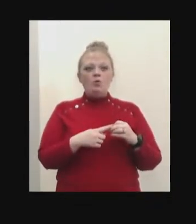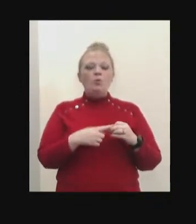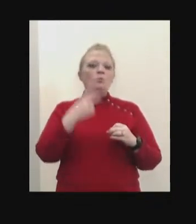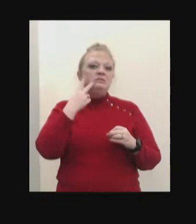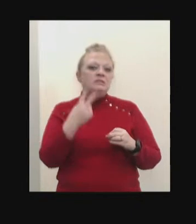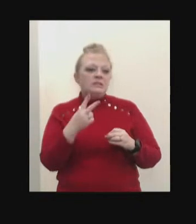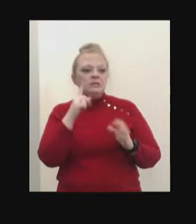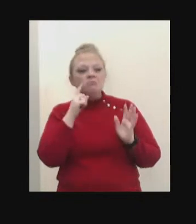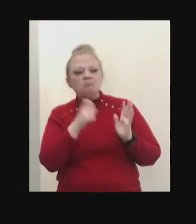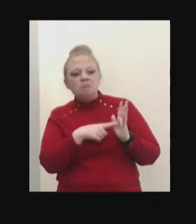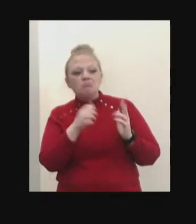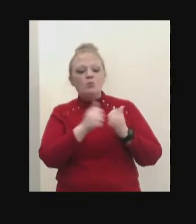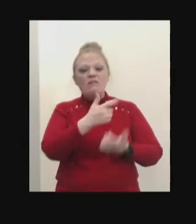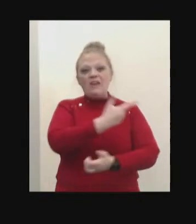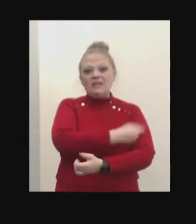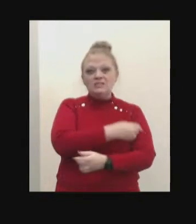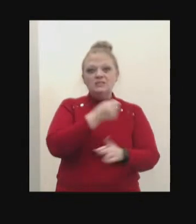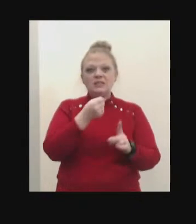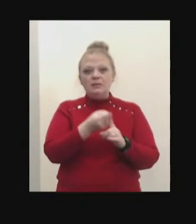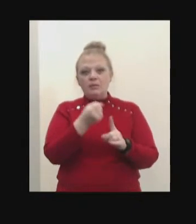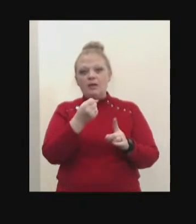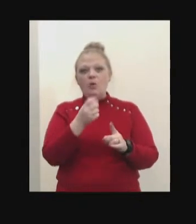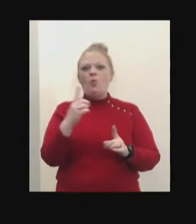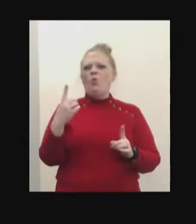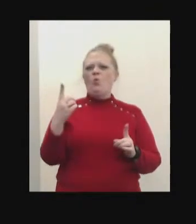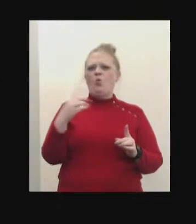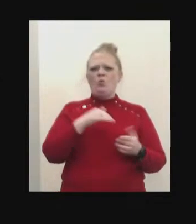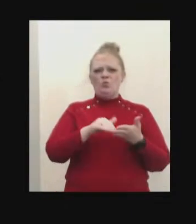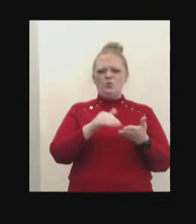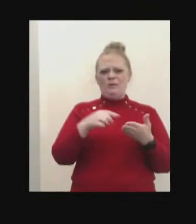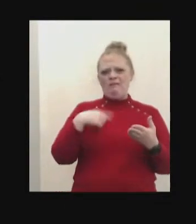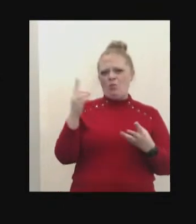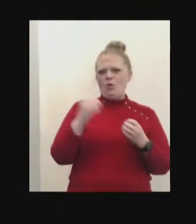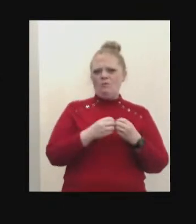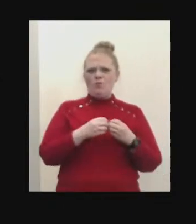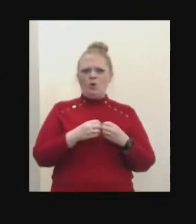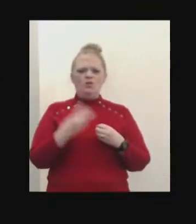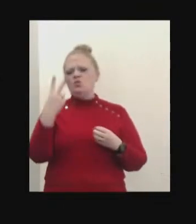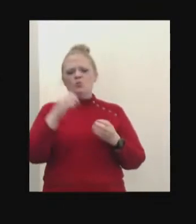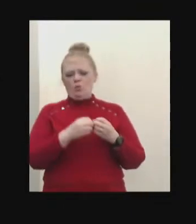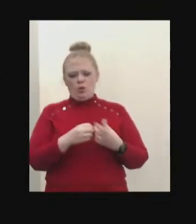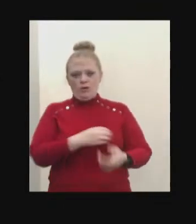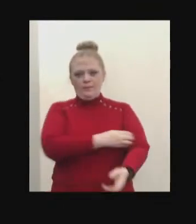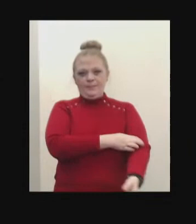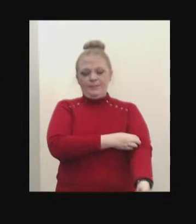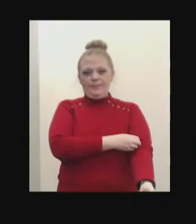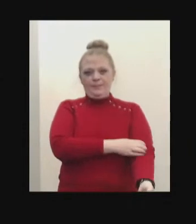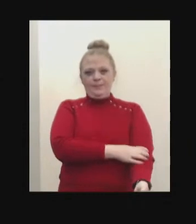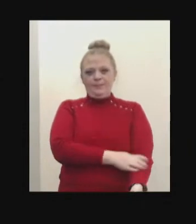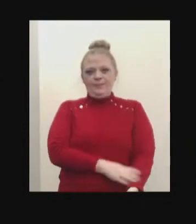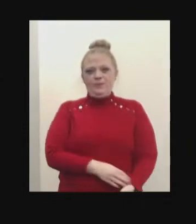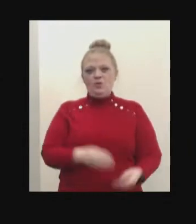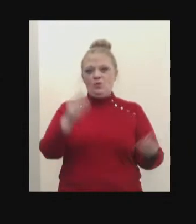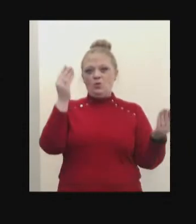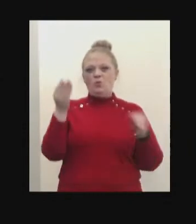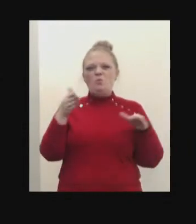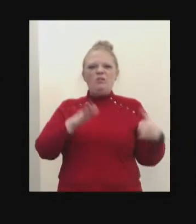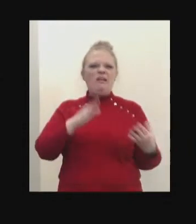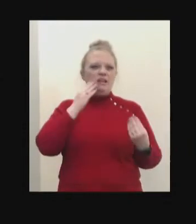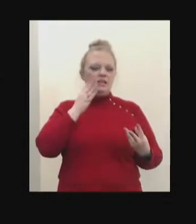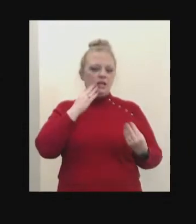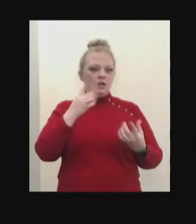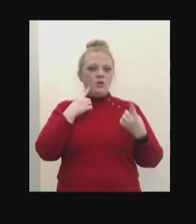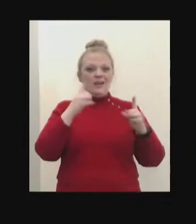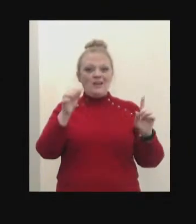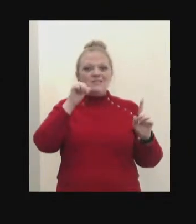vaccinations, the impact it has. Excuse me, I got one more slide. 2 more slides, and that's mortality data. As we announced yesterday,